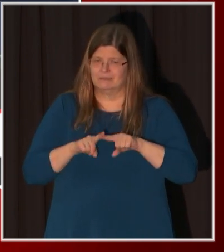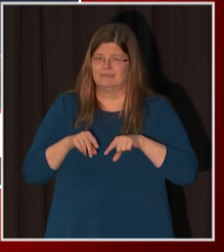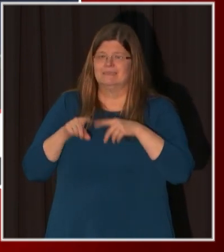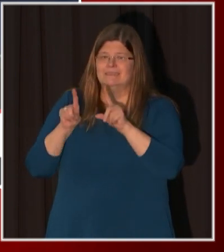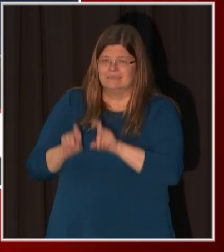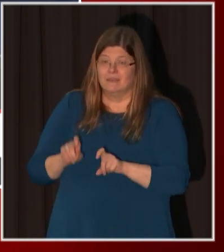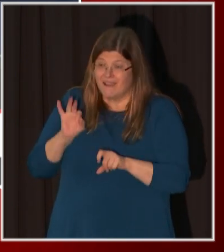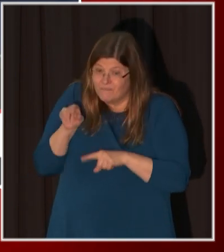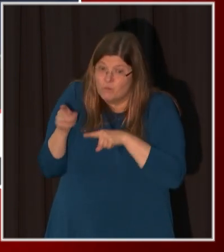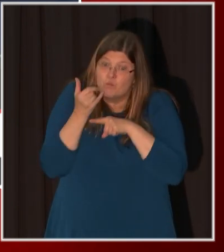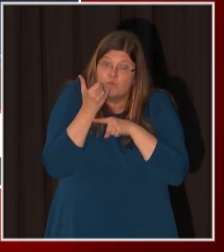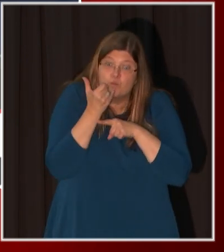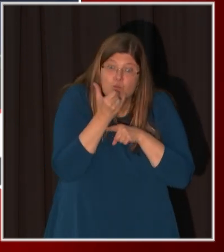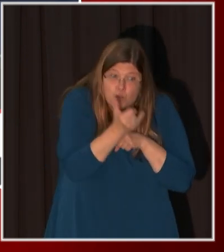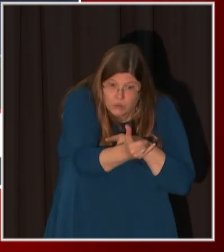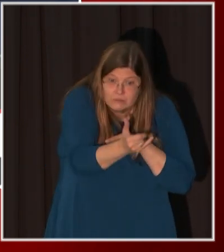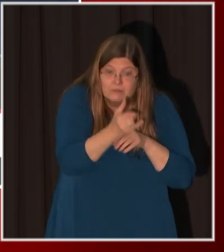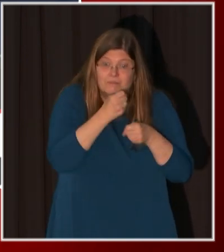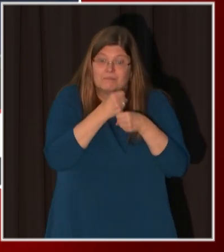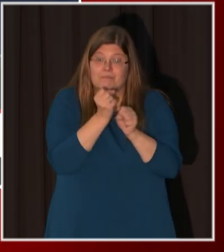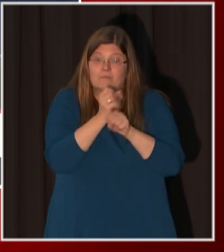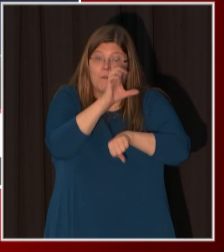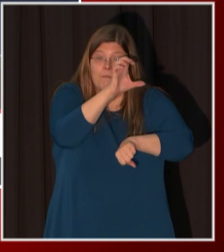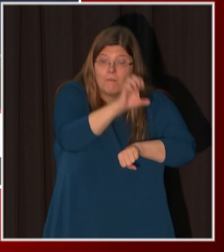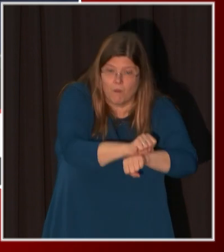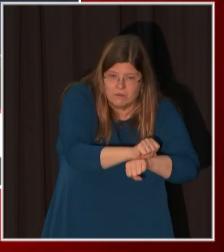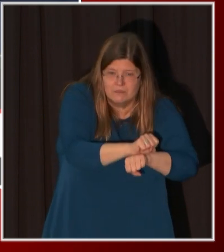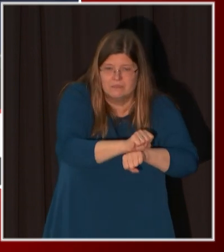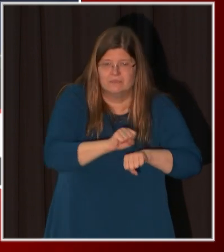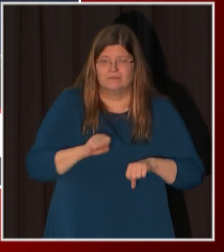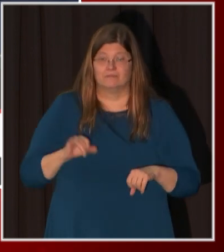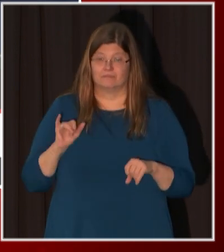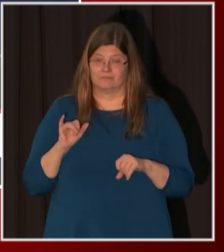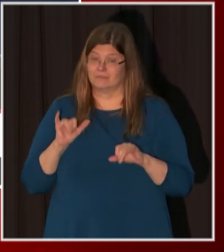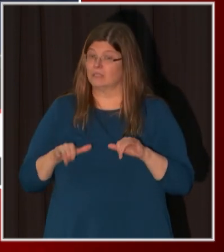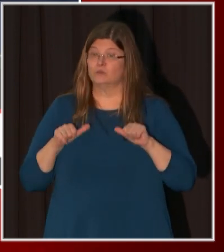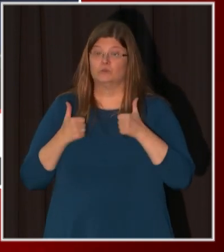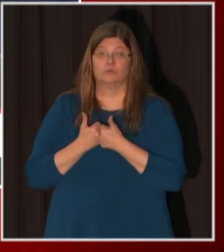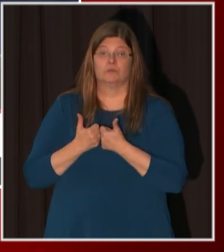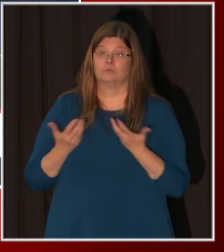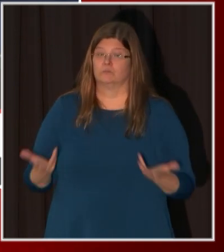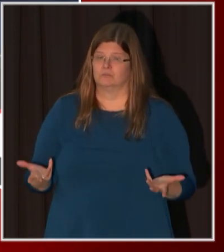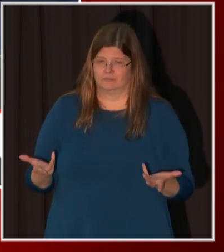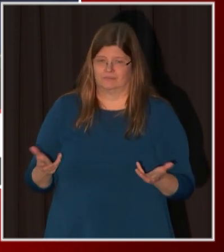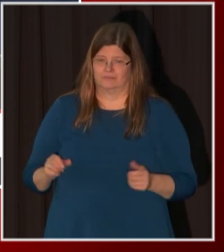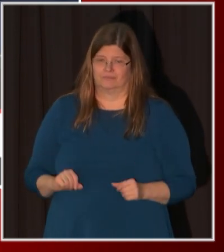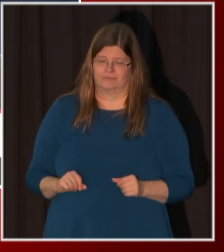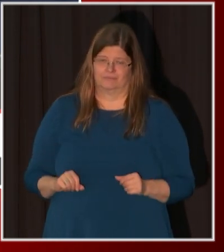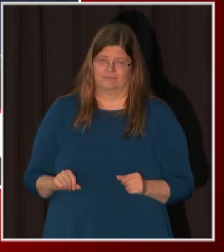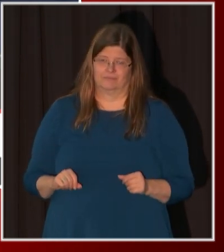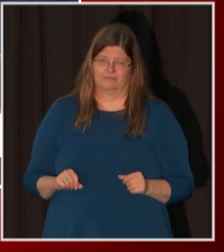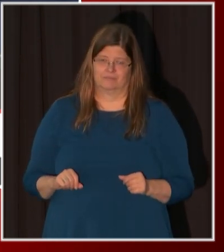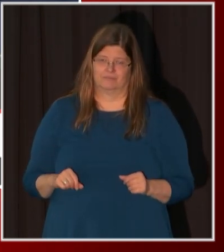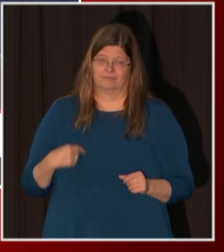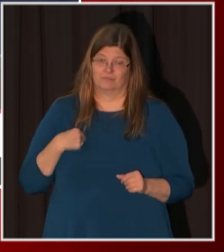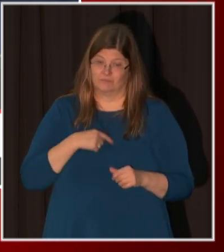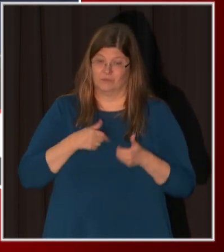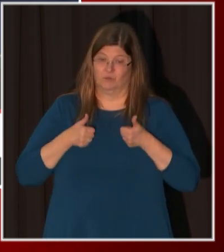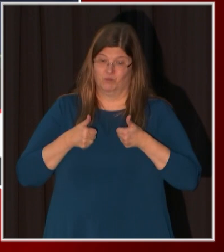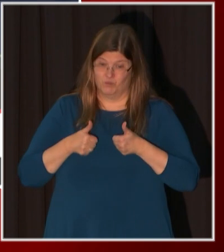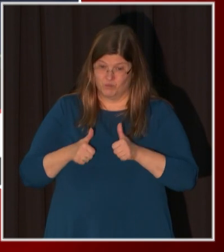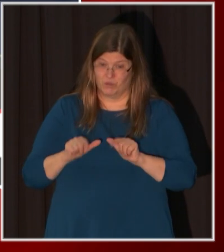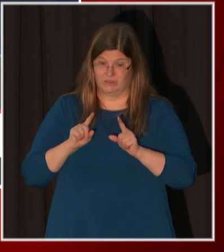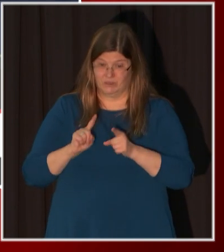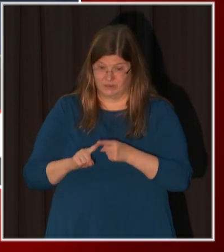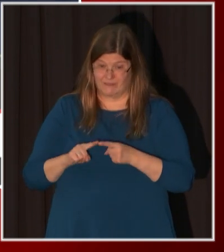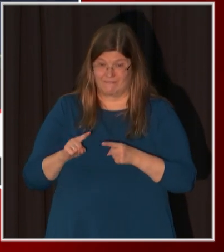them and you get an appointment. The challenge that is before us is as we move into the phases of reopening is making sure that